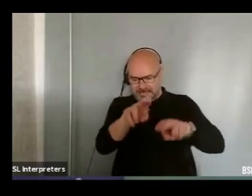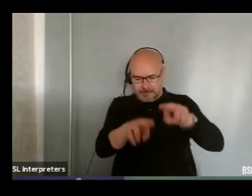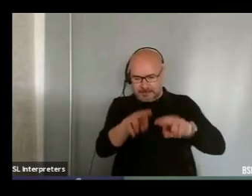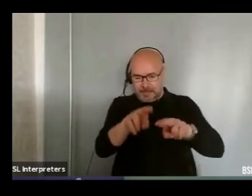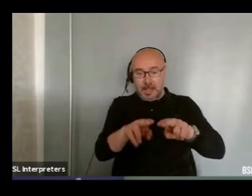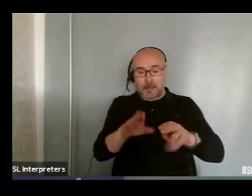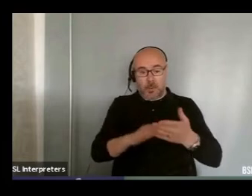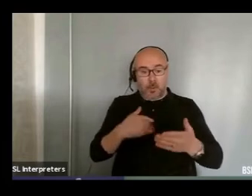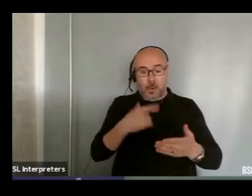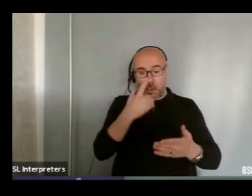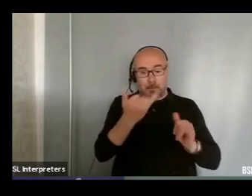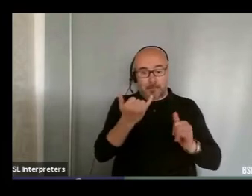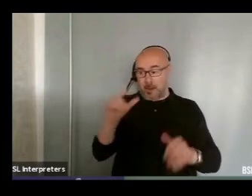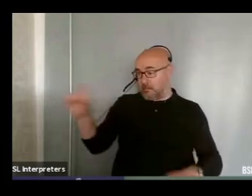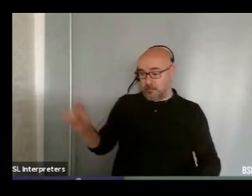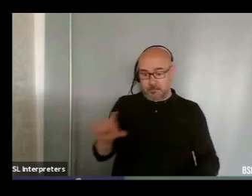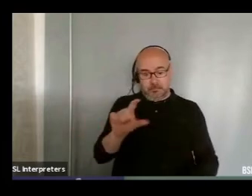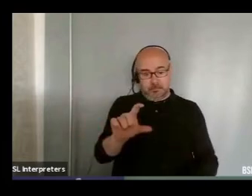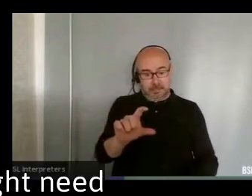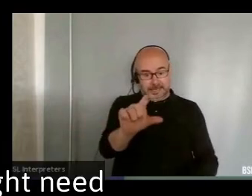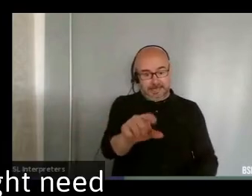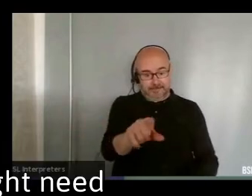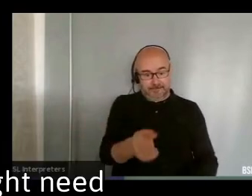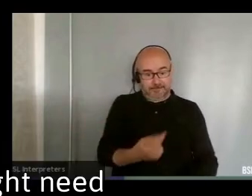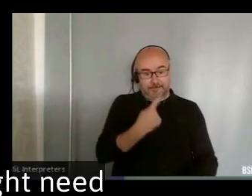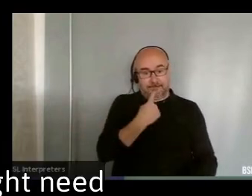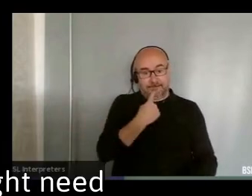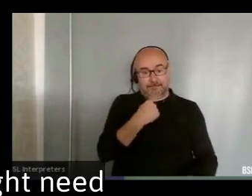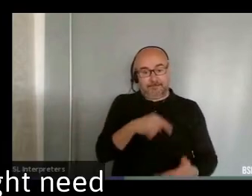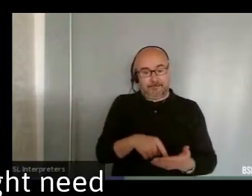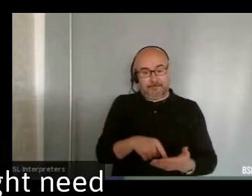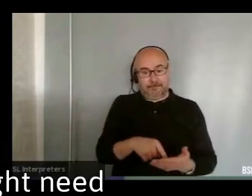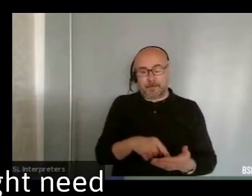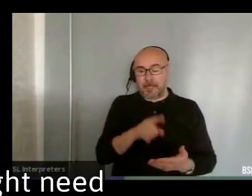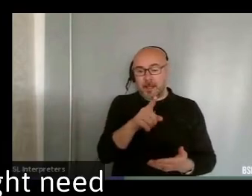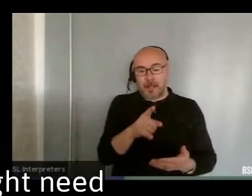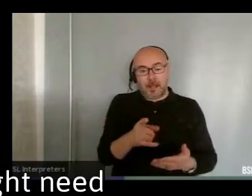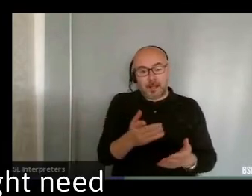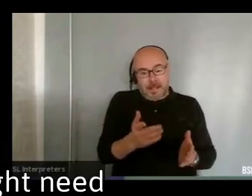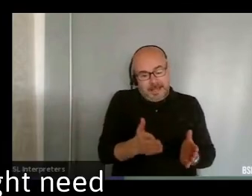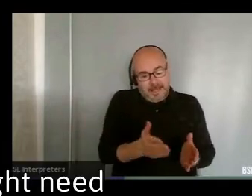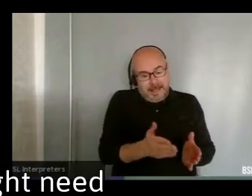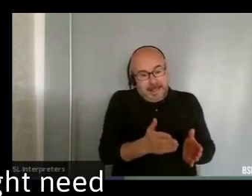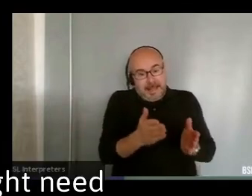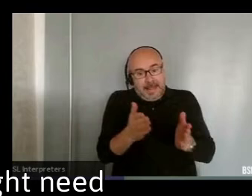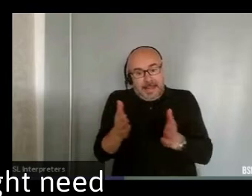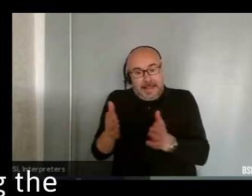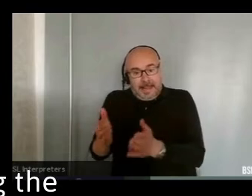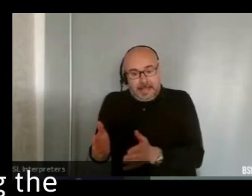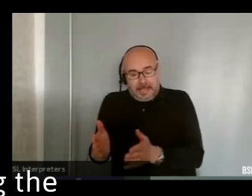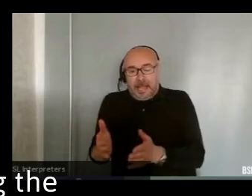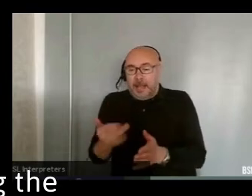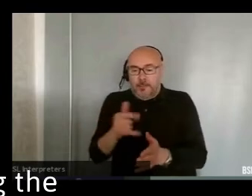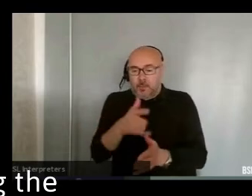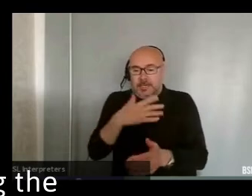to reduce people's potential risk. But failing that, some individuals might need to go for a consultant level assessment, and that's where